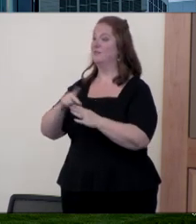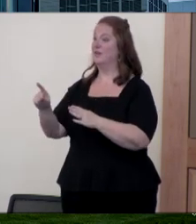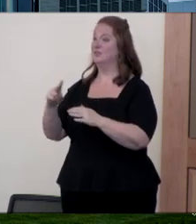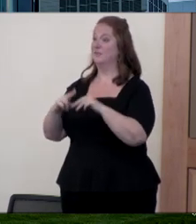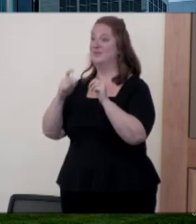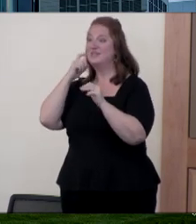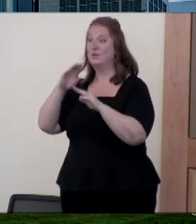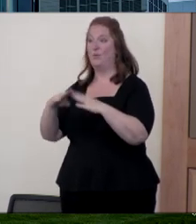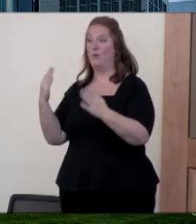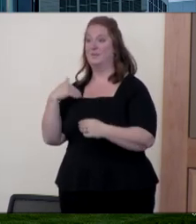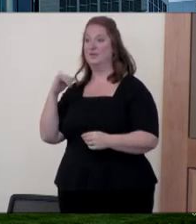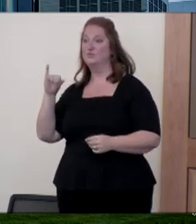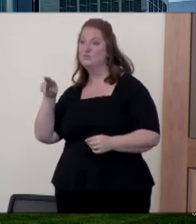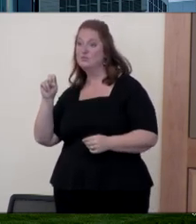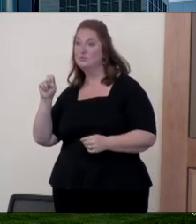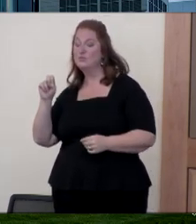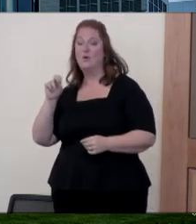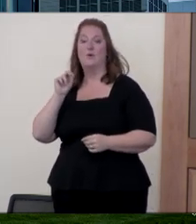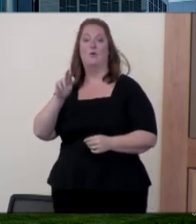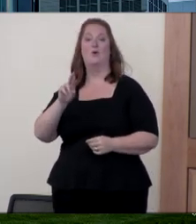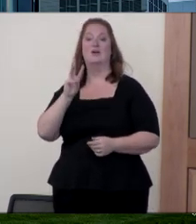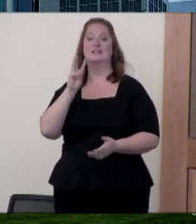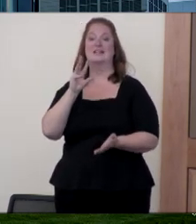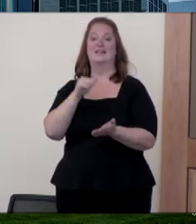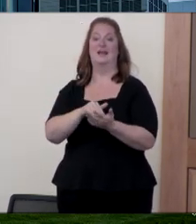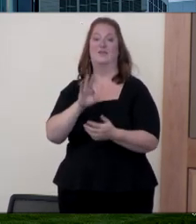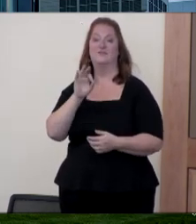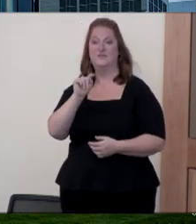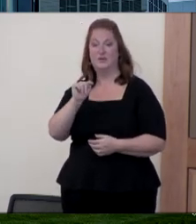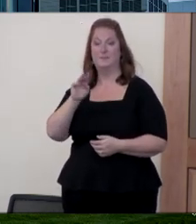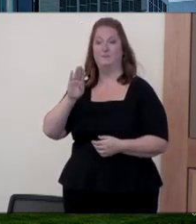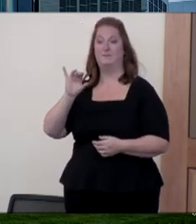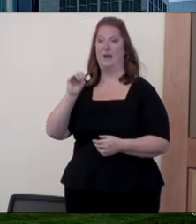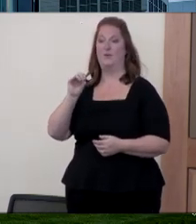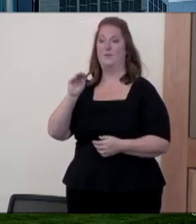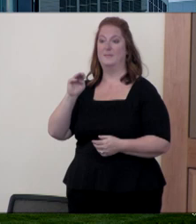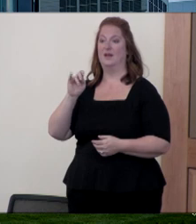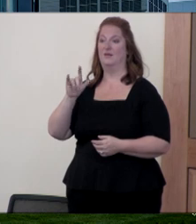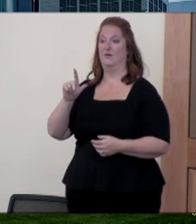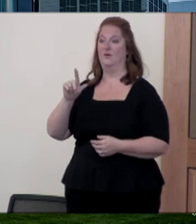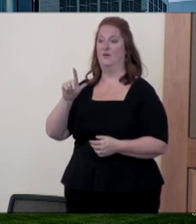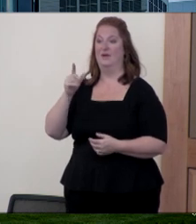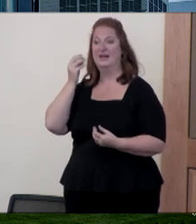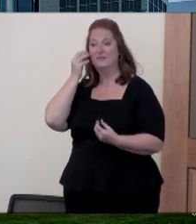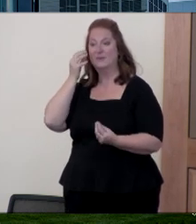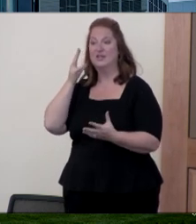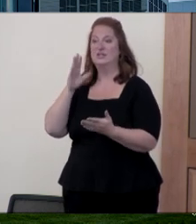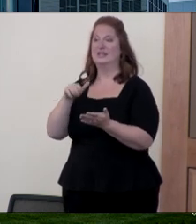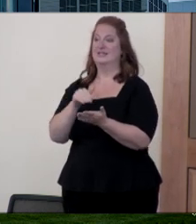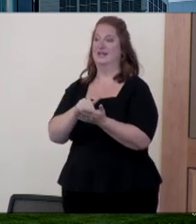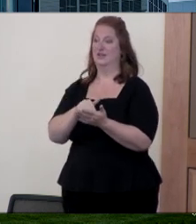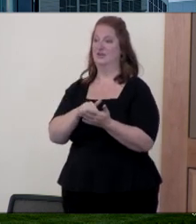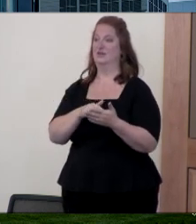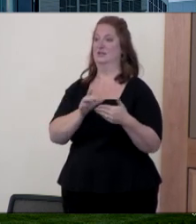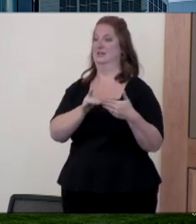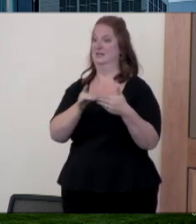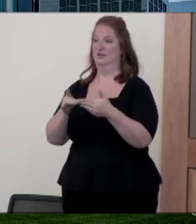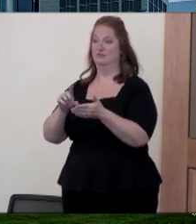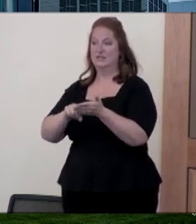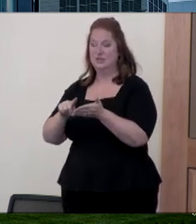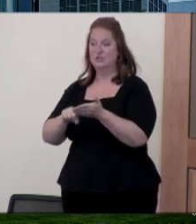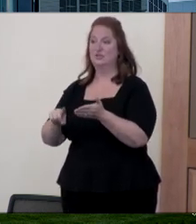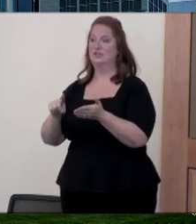June, or our 6,000-foot biomedical informatics facility that fast-tracks life-saving research